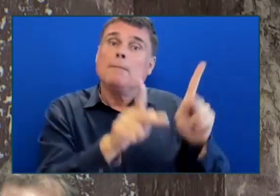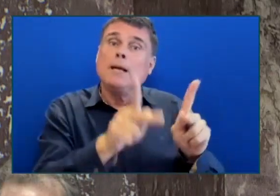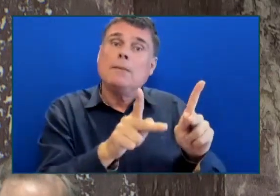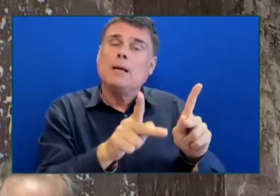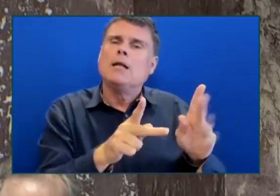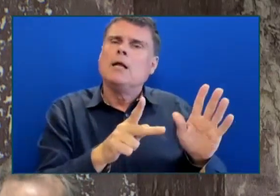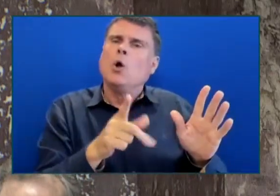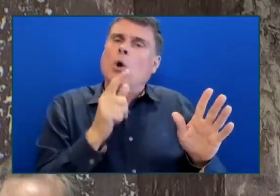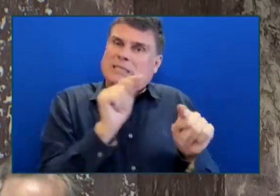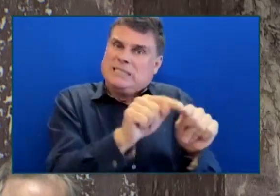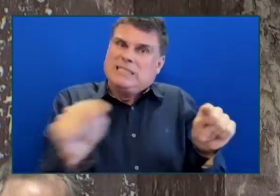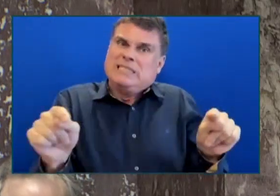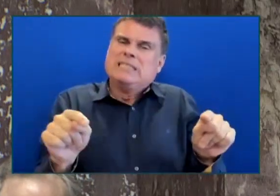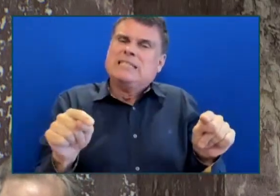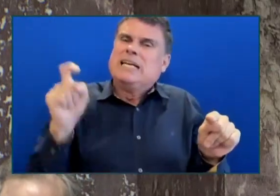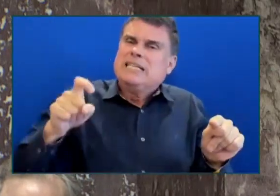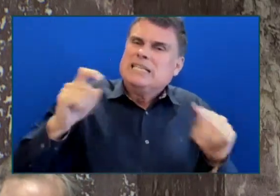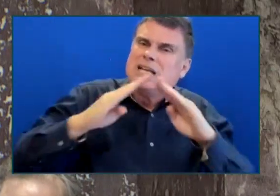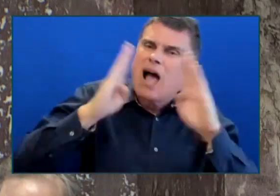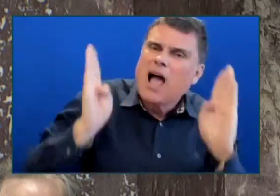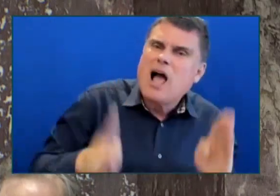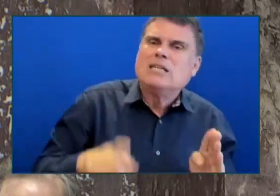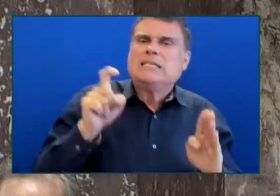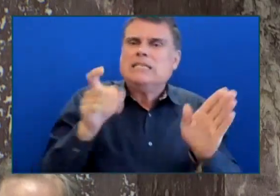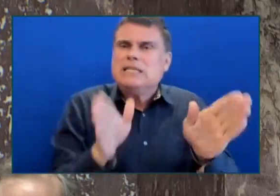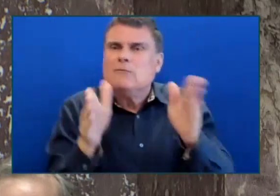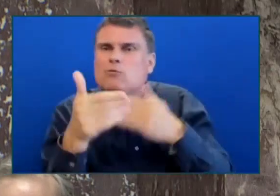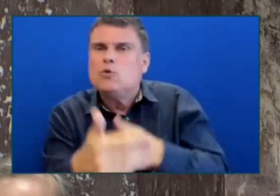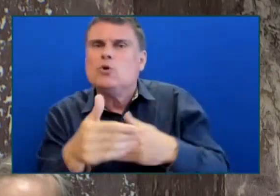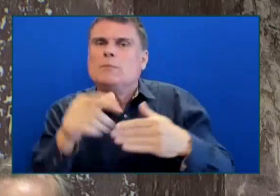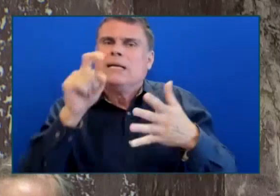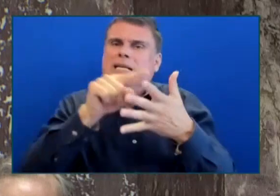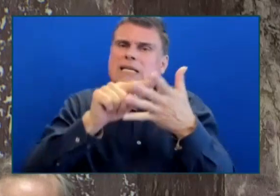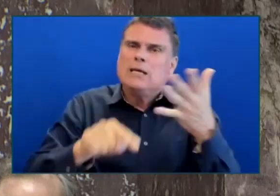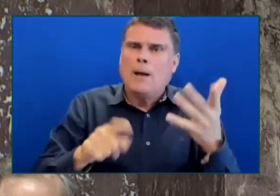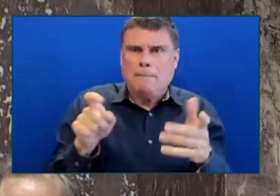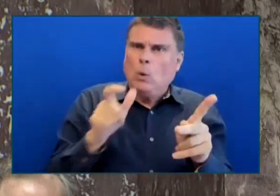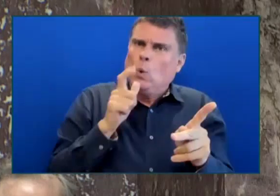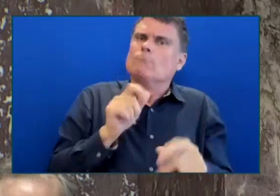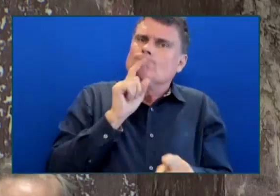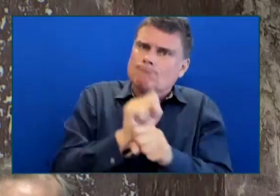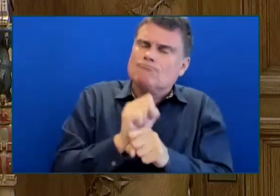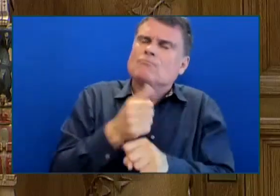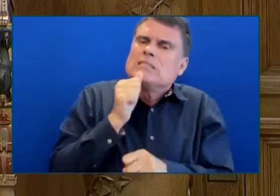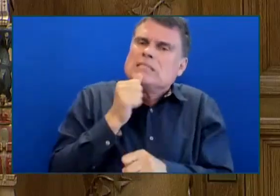Not the political back and forth, but the people who need the support the most.